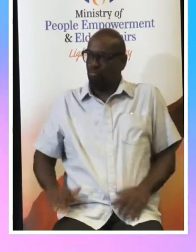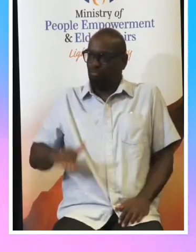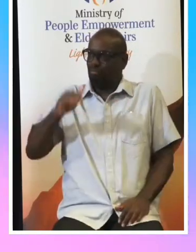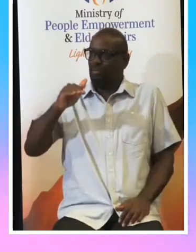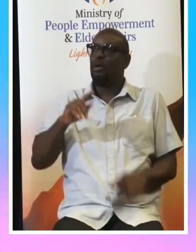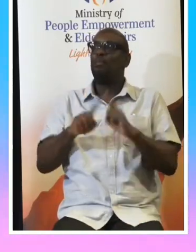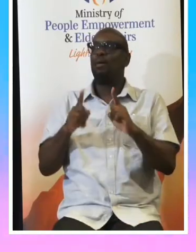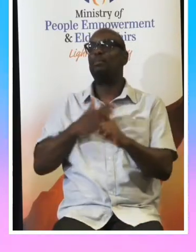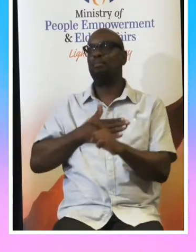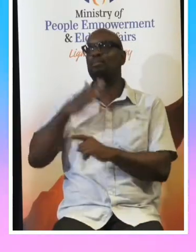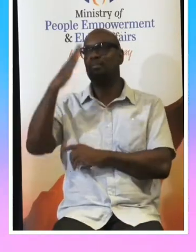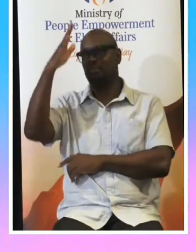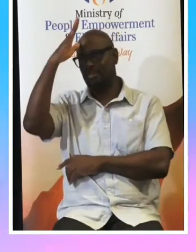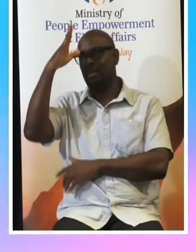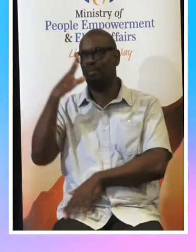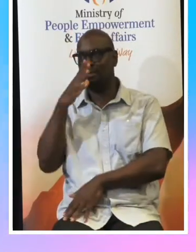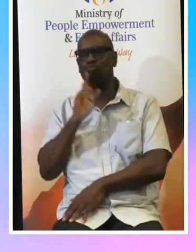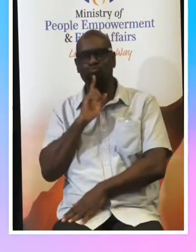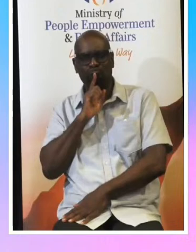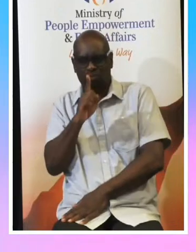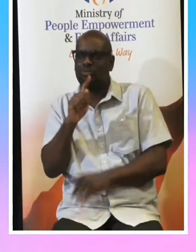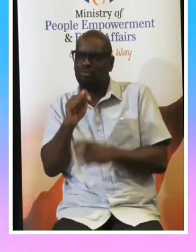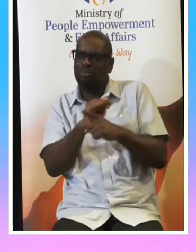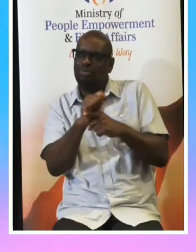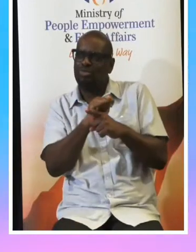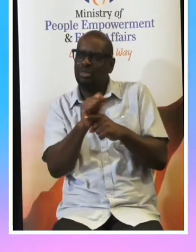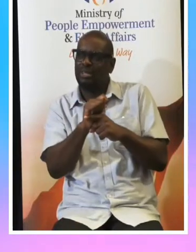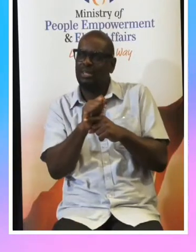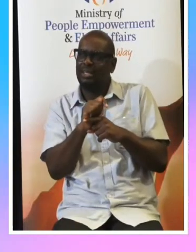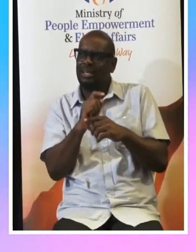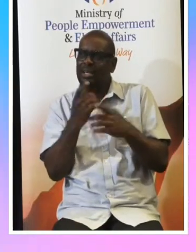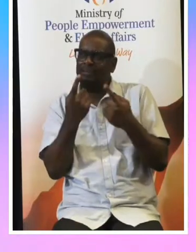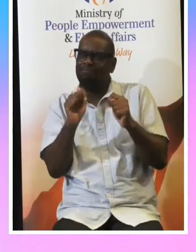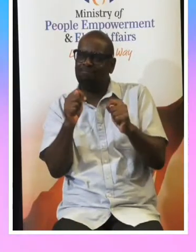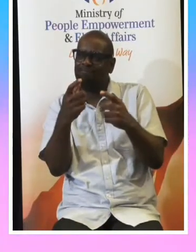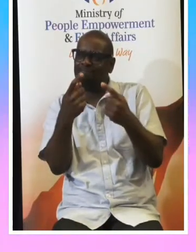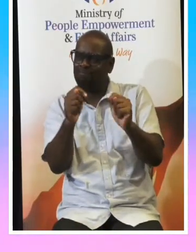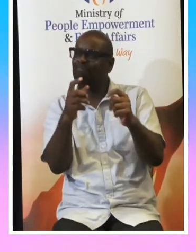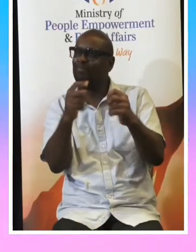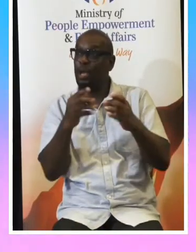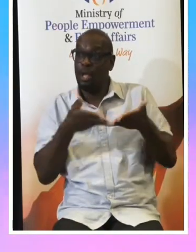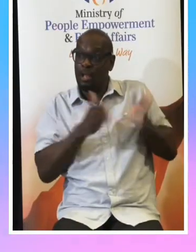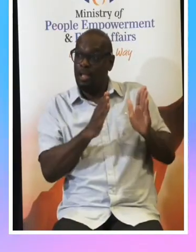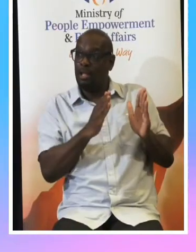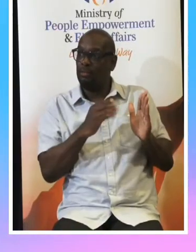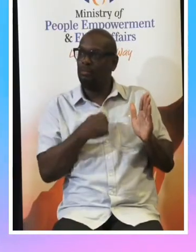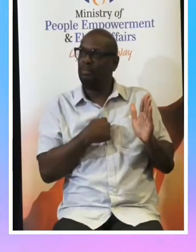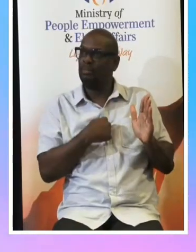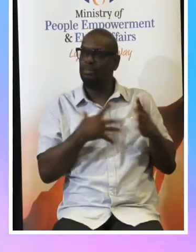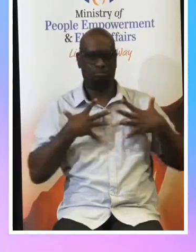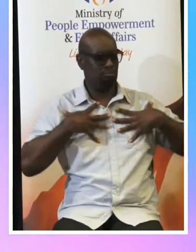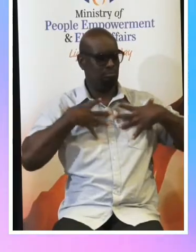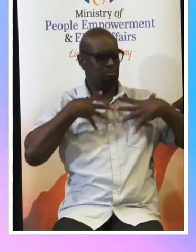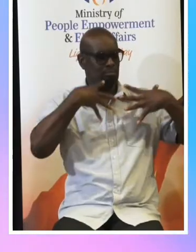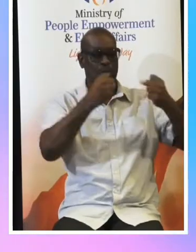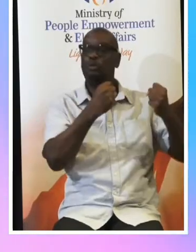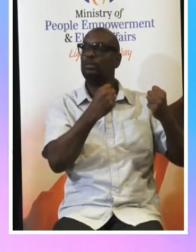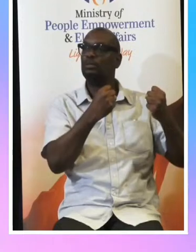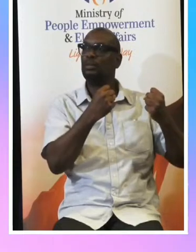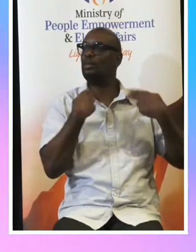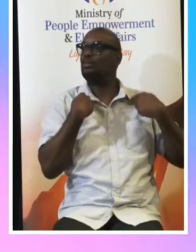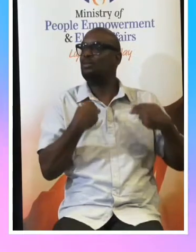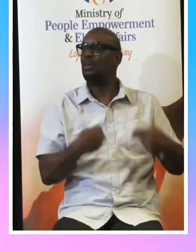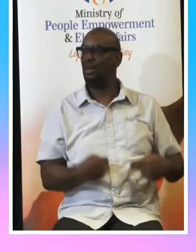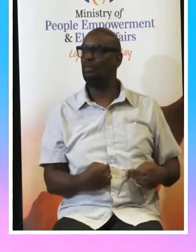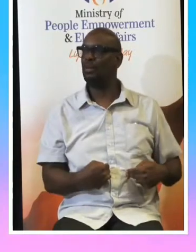tried and who allowed me to be human and whole, not merely as a reflection of their best wishes for